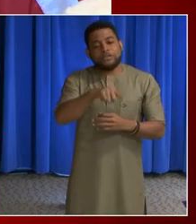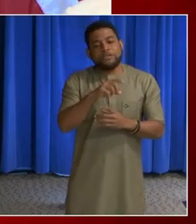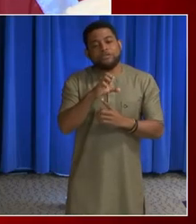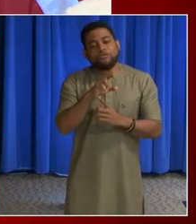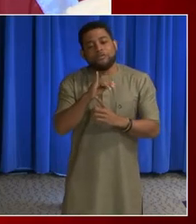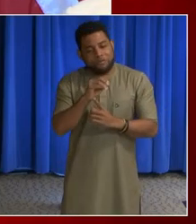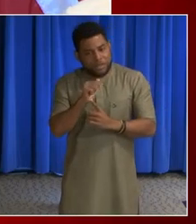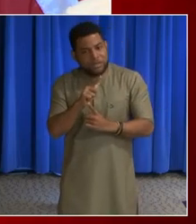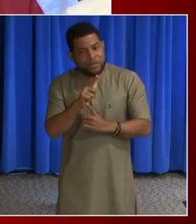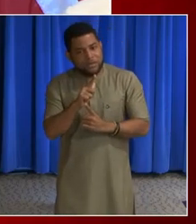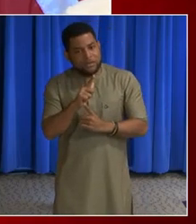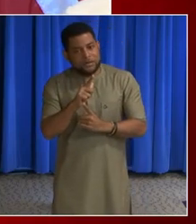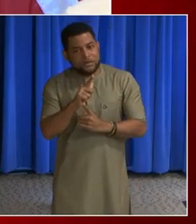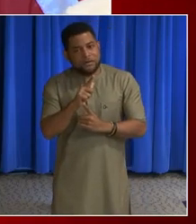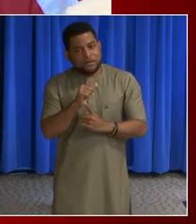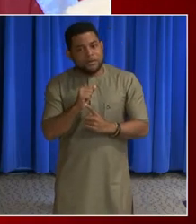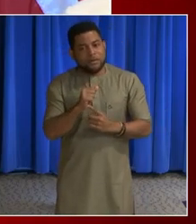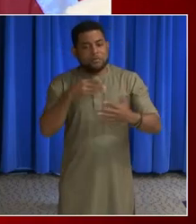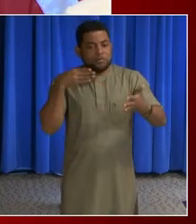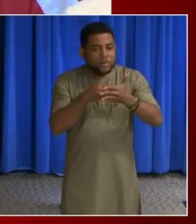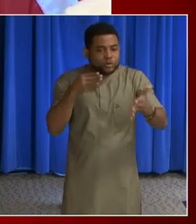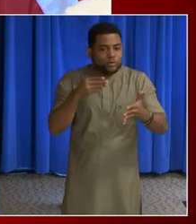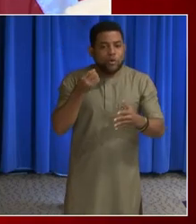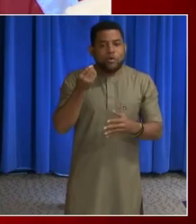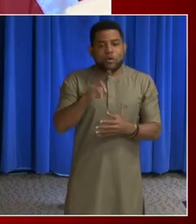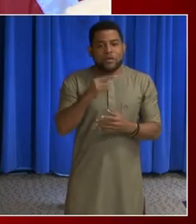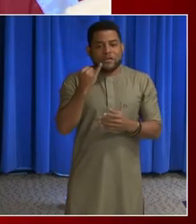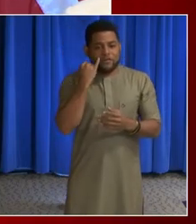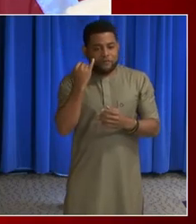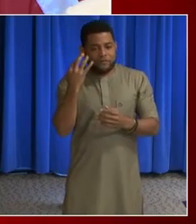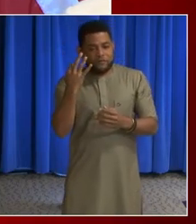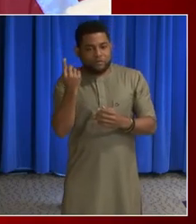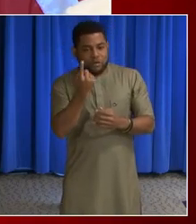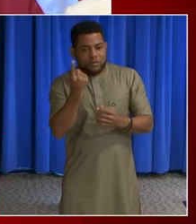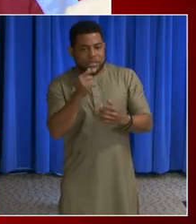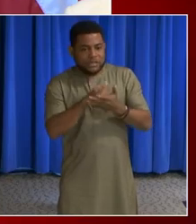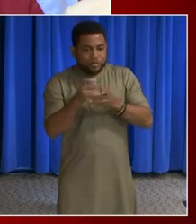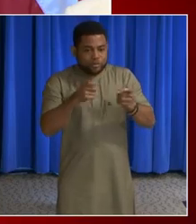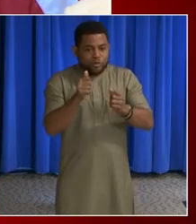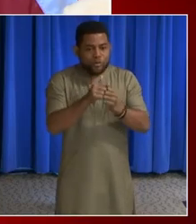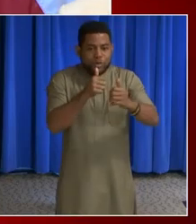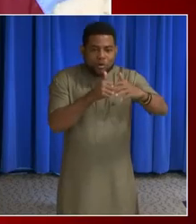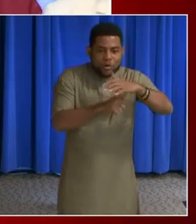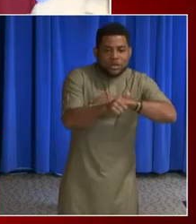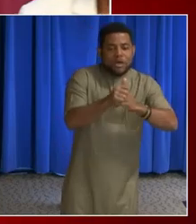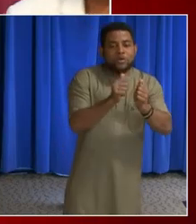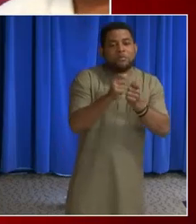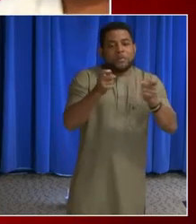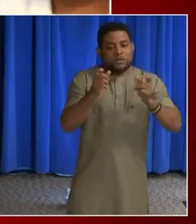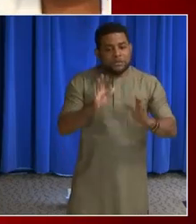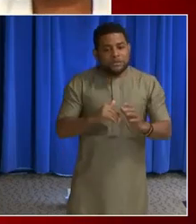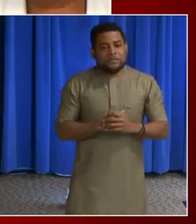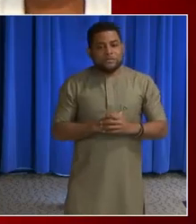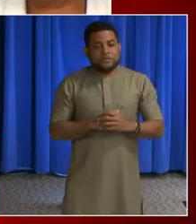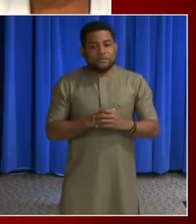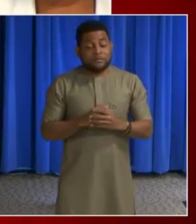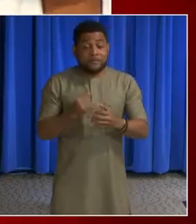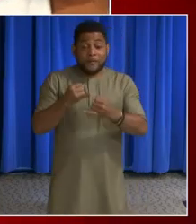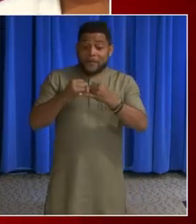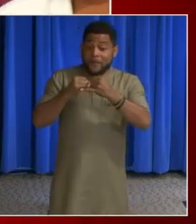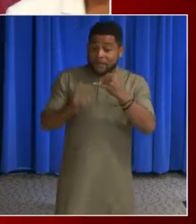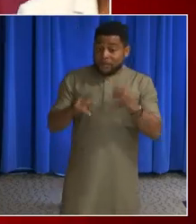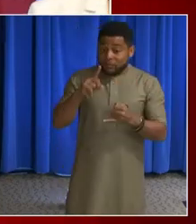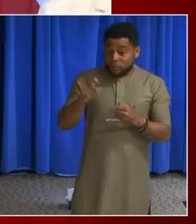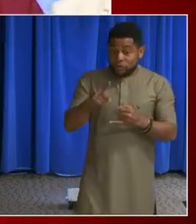a criminal thing that they will prosecute, or whether or not this is something that will be handled administratively. Your last question about, you know, a pattern